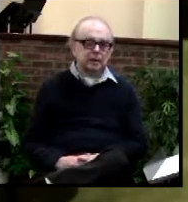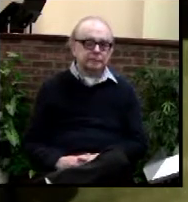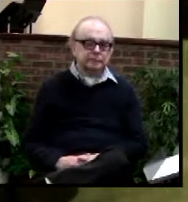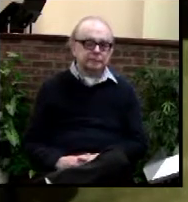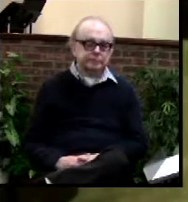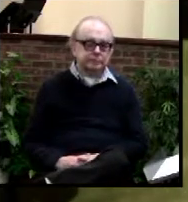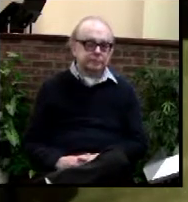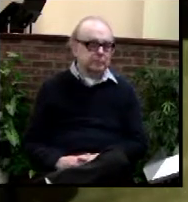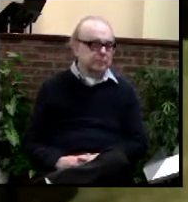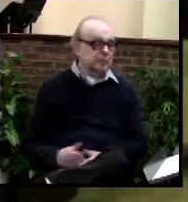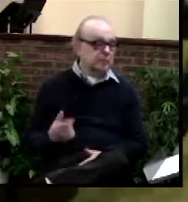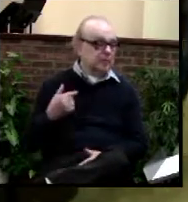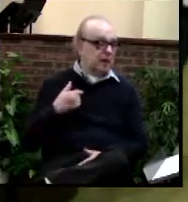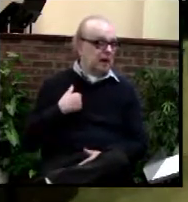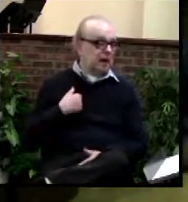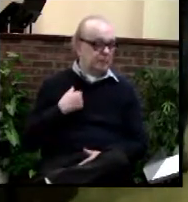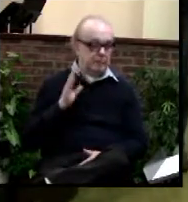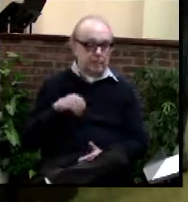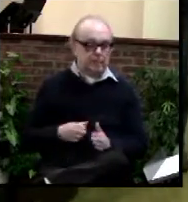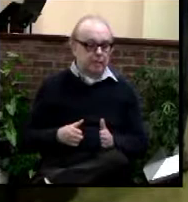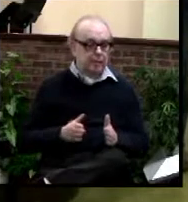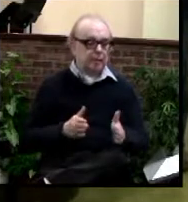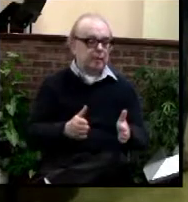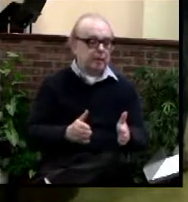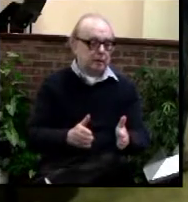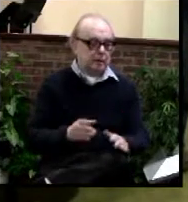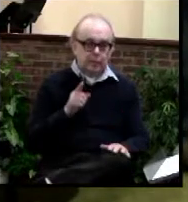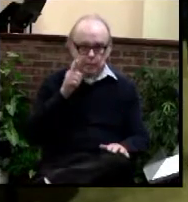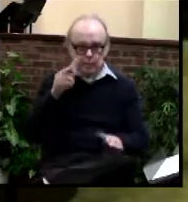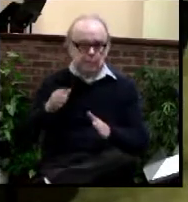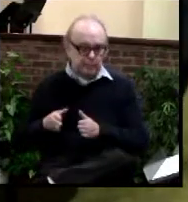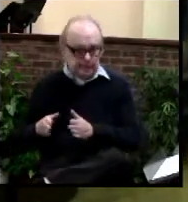I'm in the path. You're in the path. Remember?